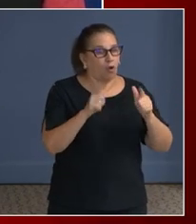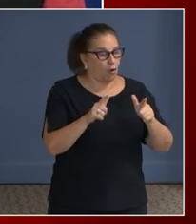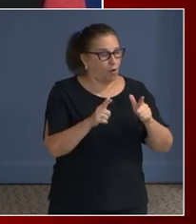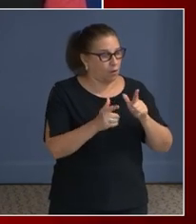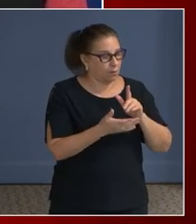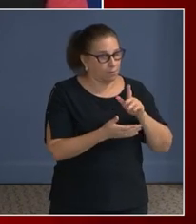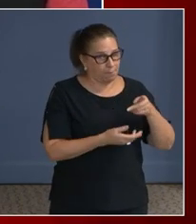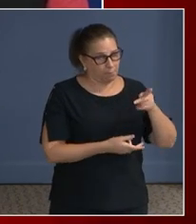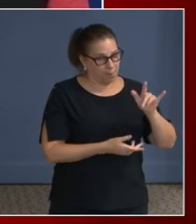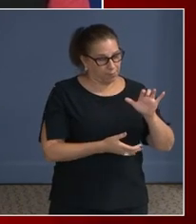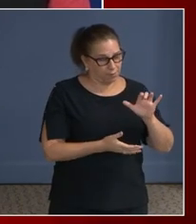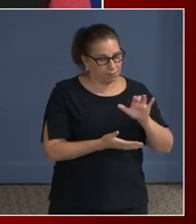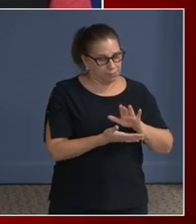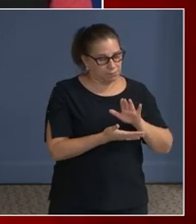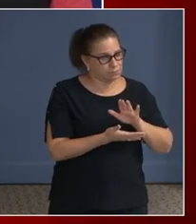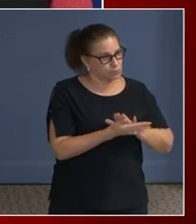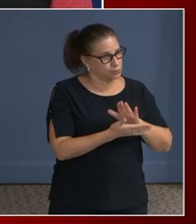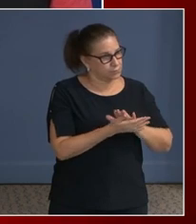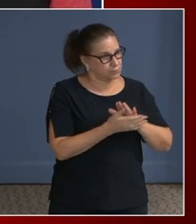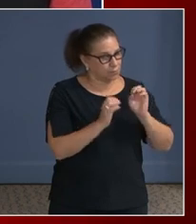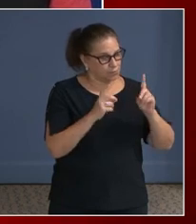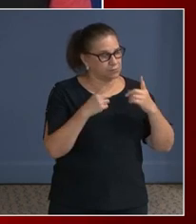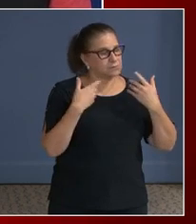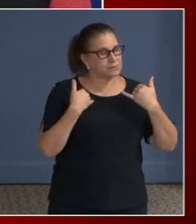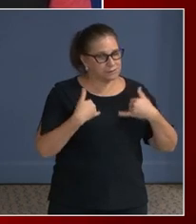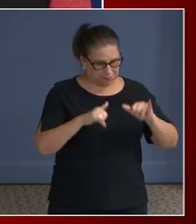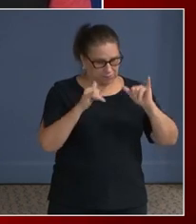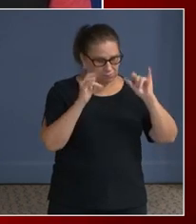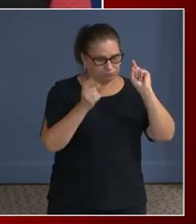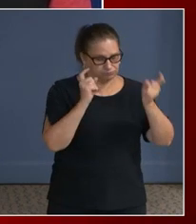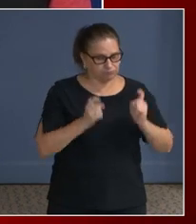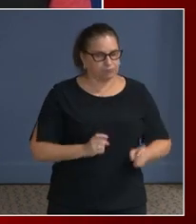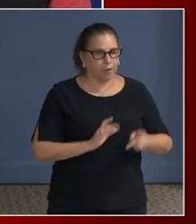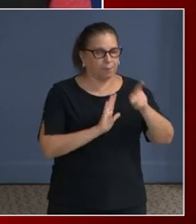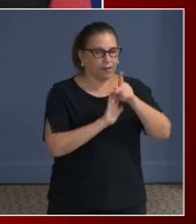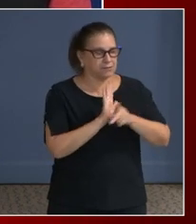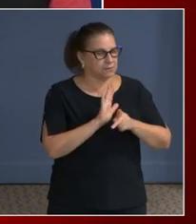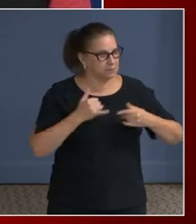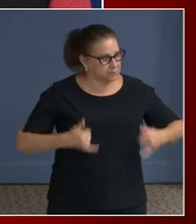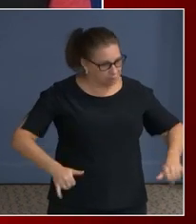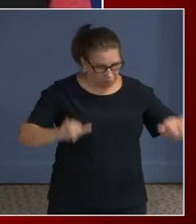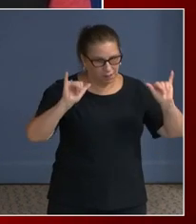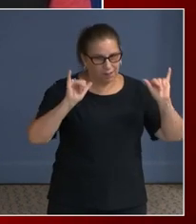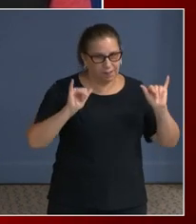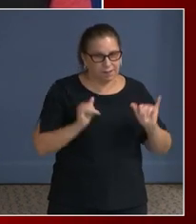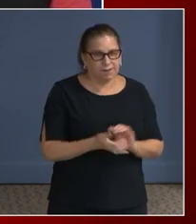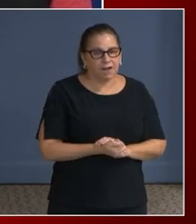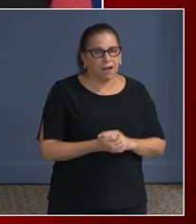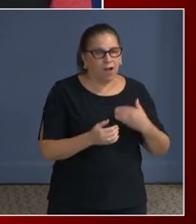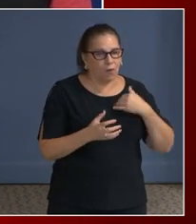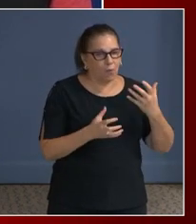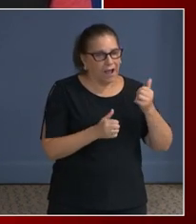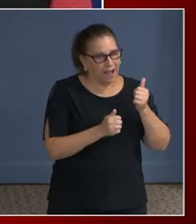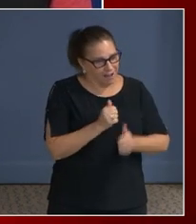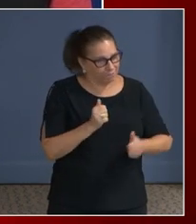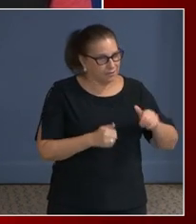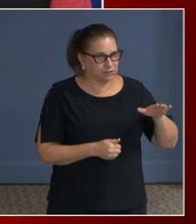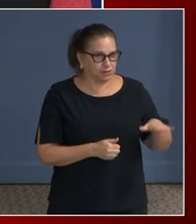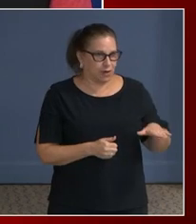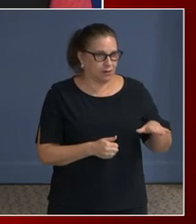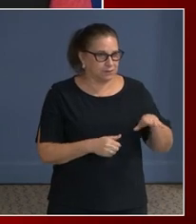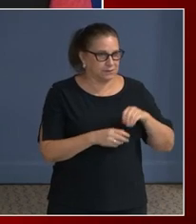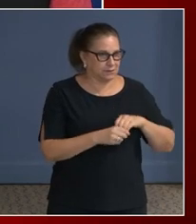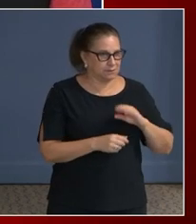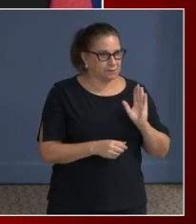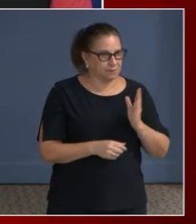been modified, and none of it to my satisfaction, because I want every children in a school building in front of a